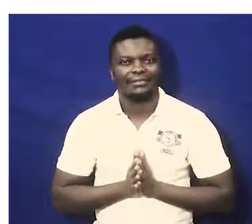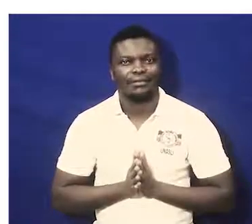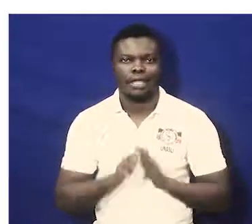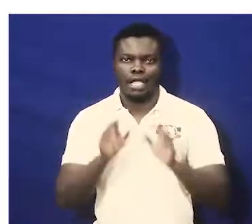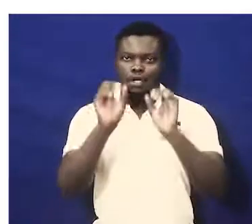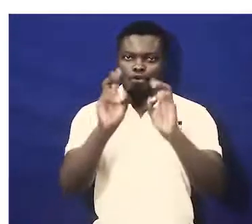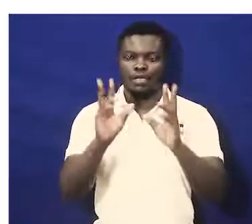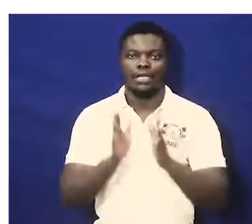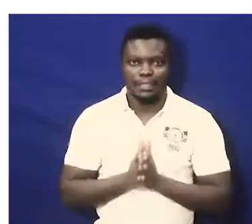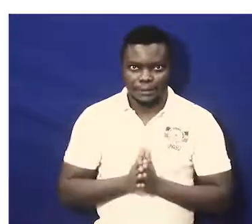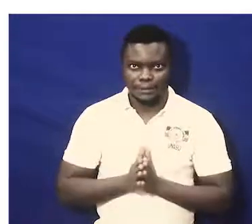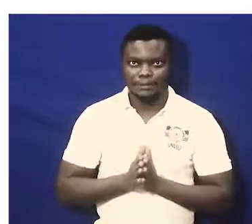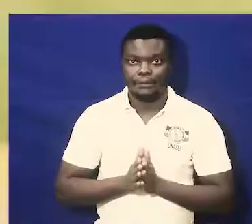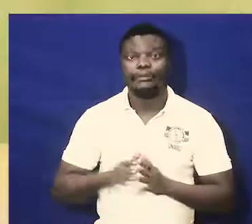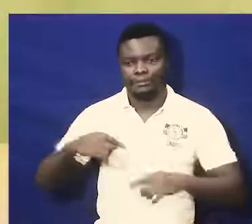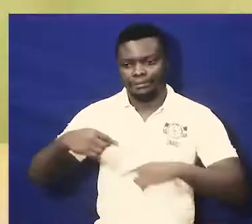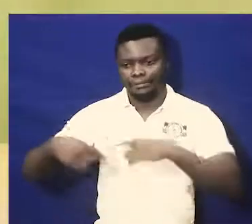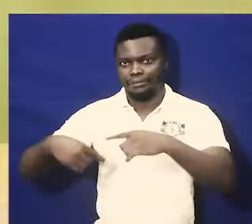Okay, let's get started.